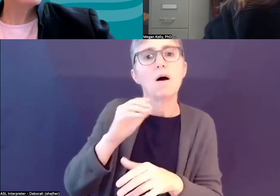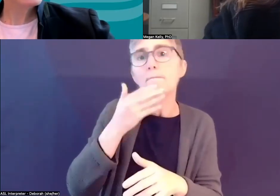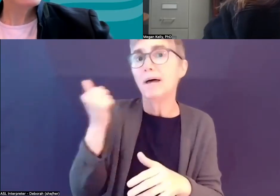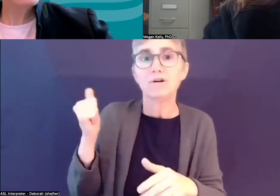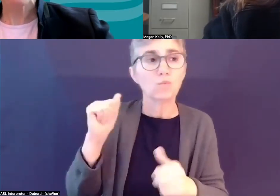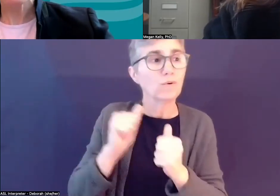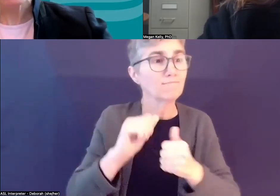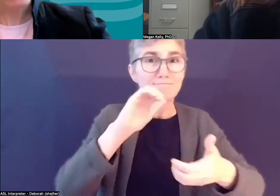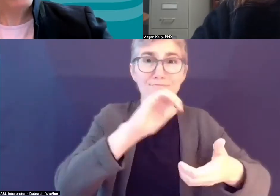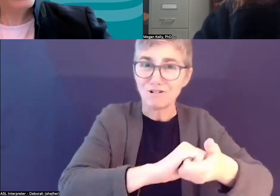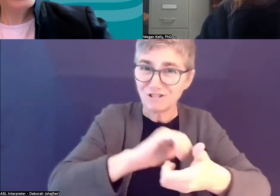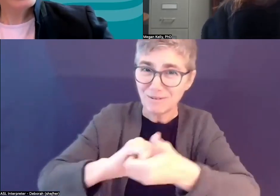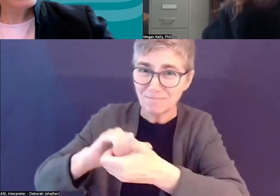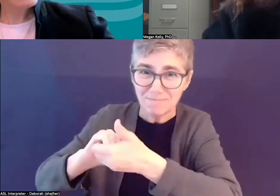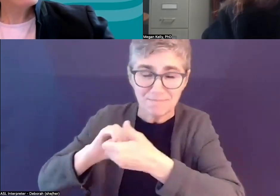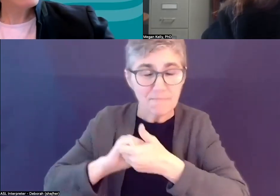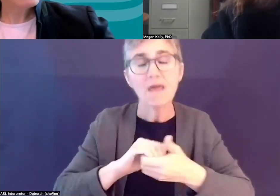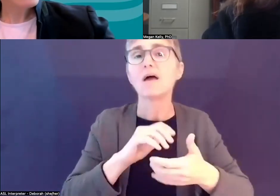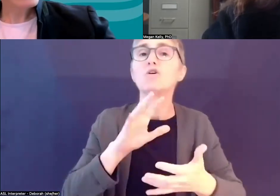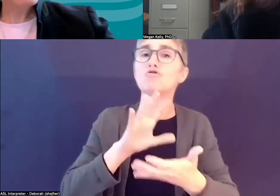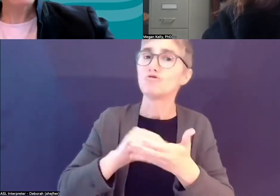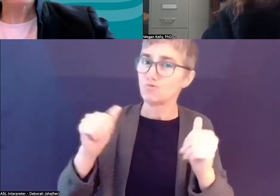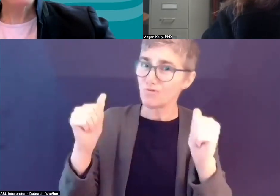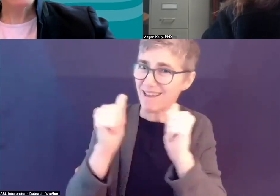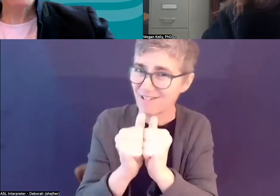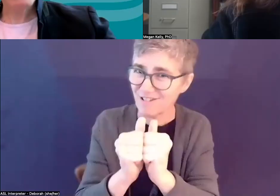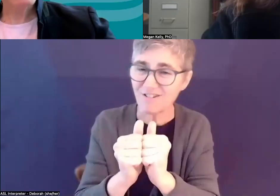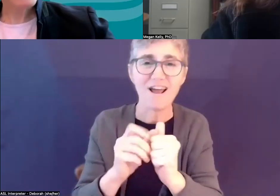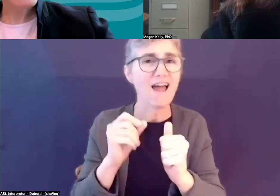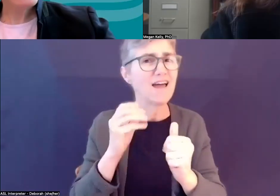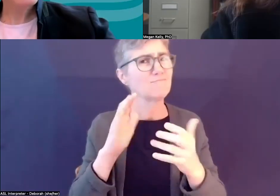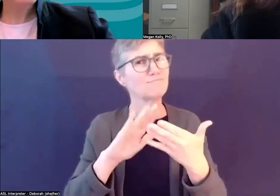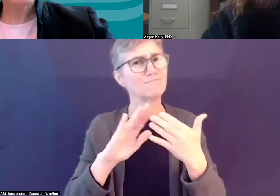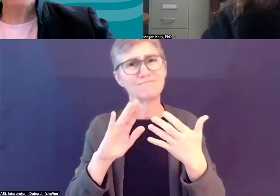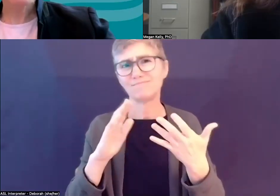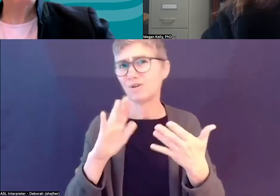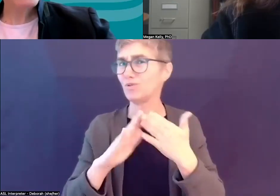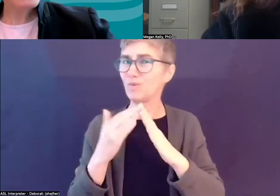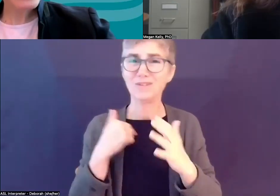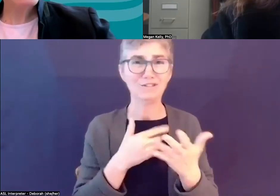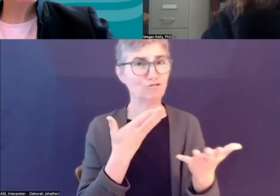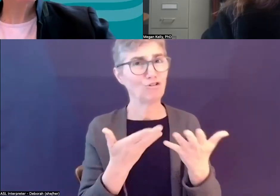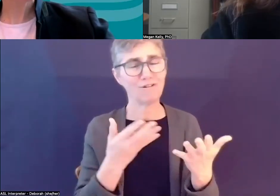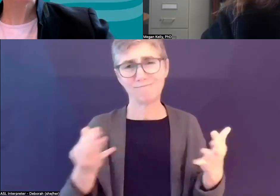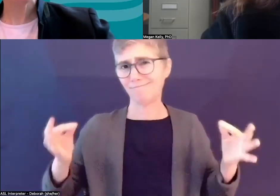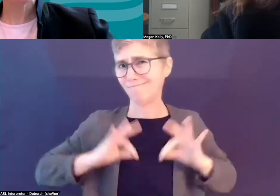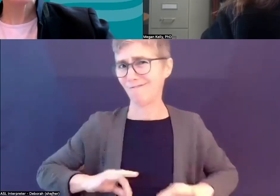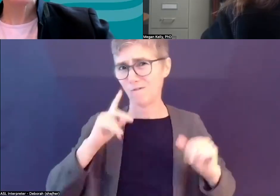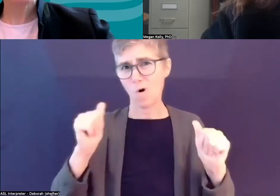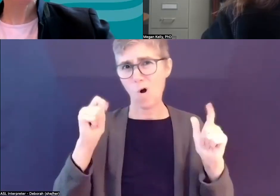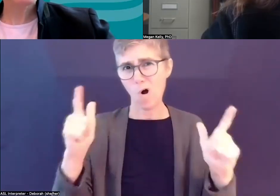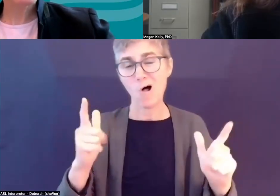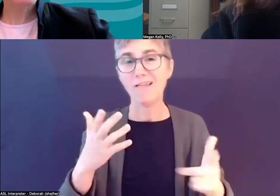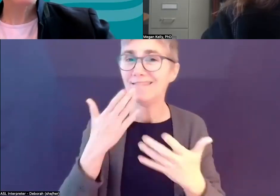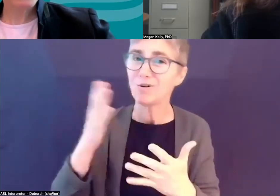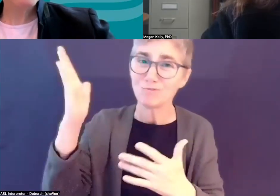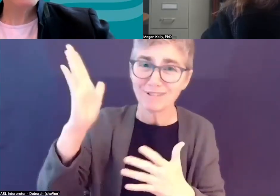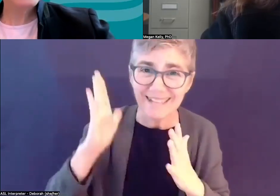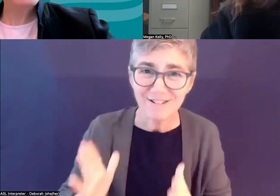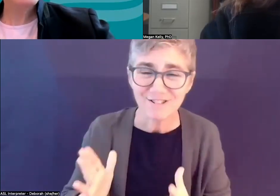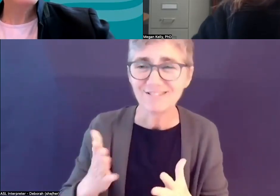from the communities that we serve. I want to close with incredible gratitude to all of the presenters. Thank you for sharing your work